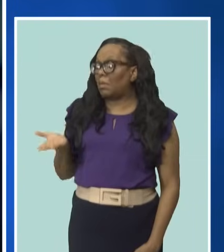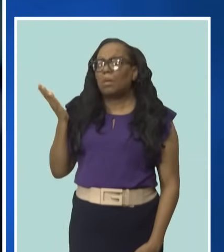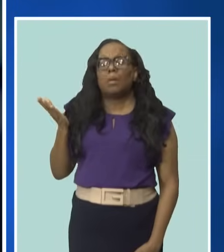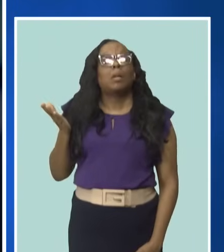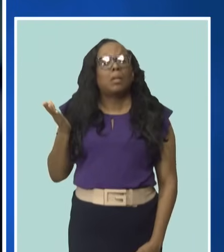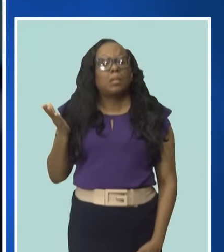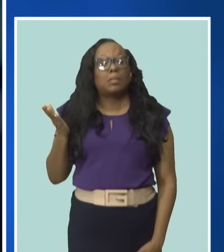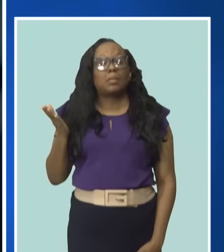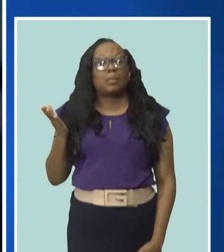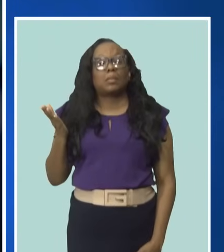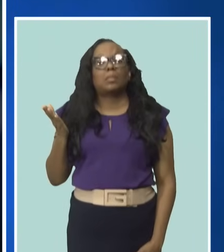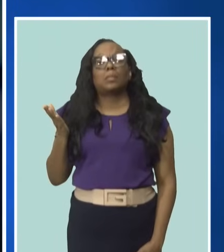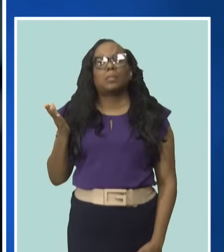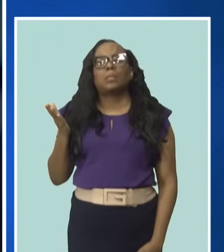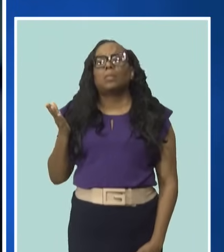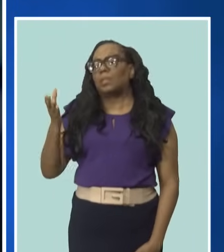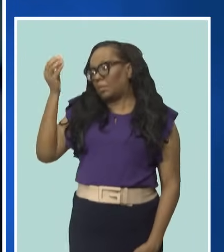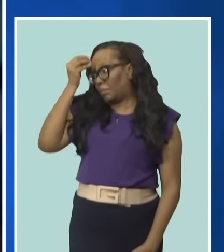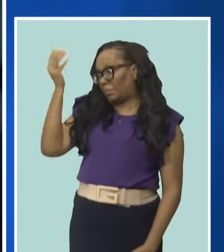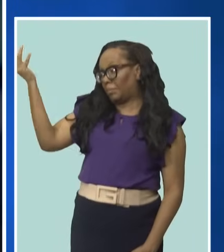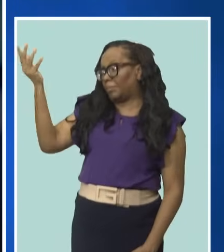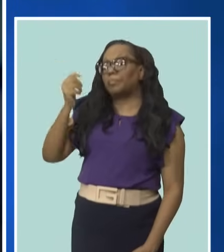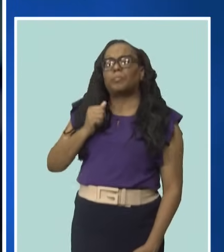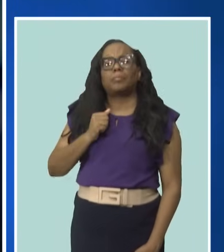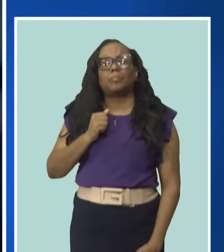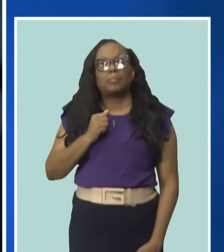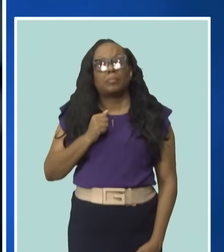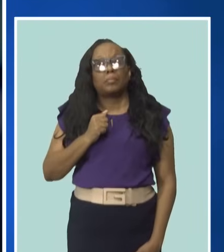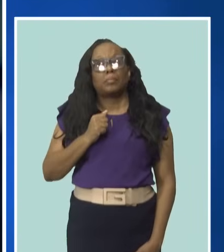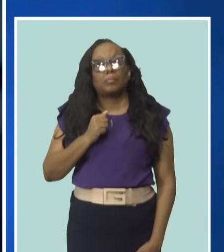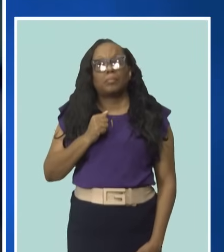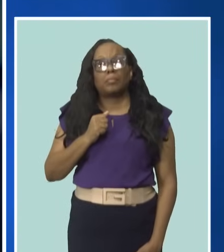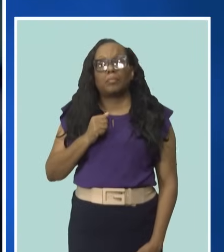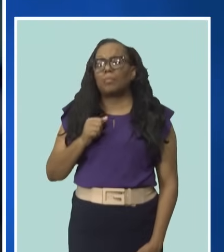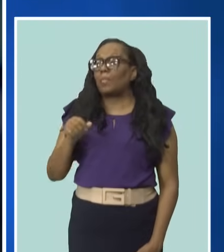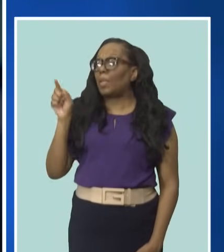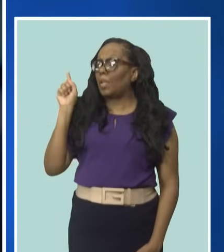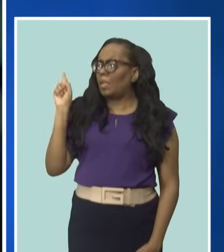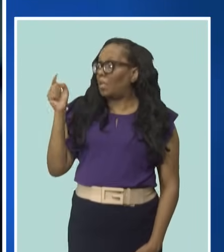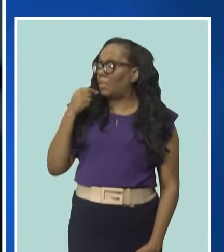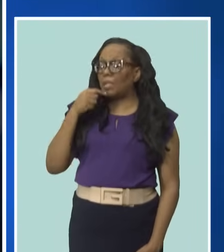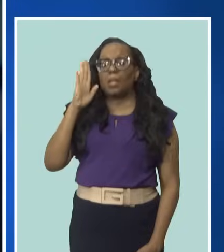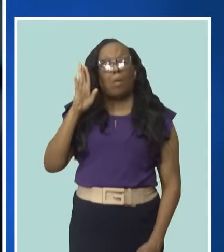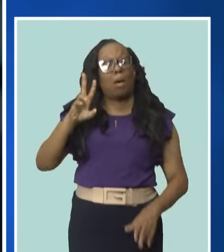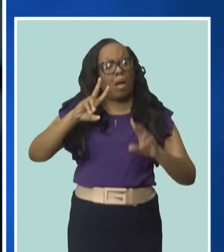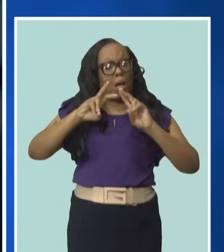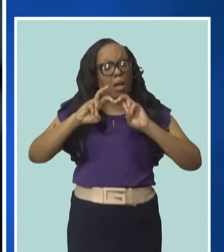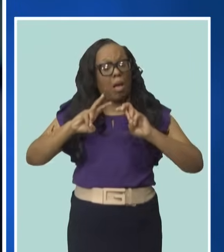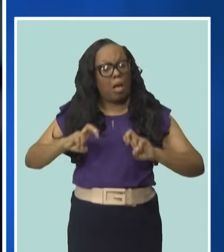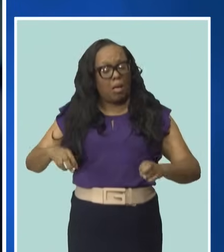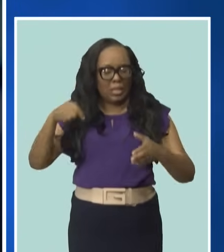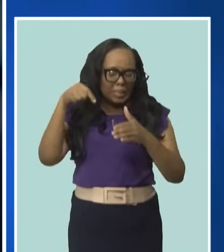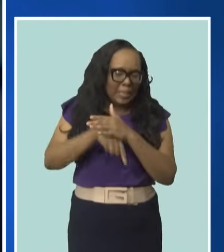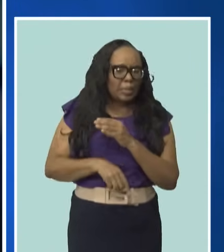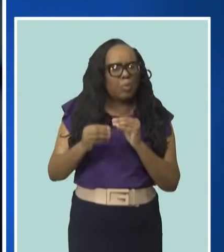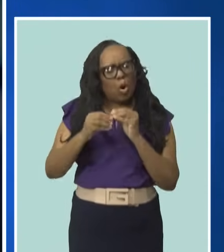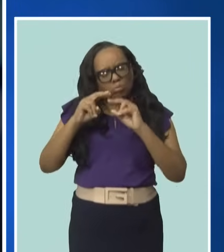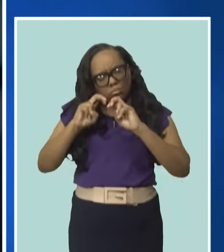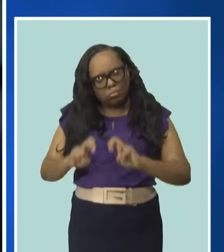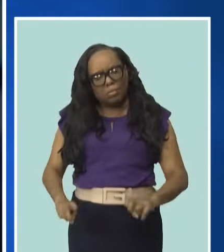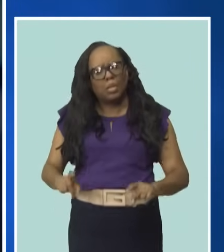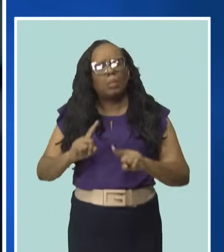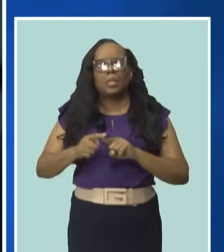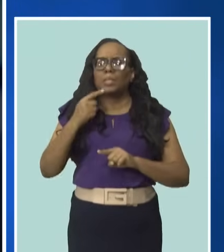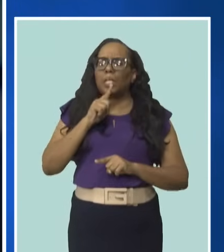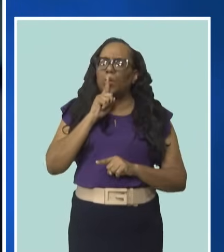George, was informed, and while given the assurance that he will investigate further, he also advised that an